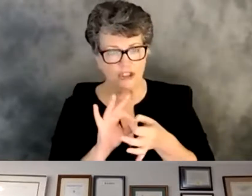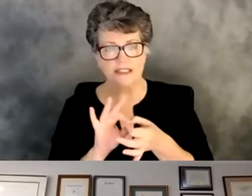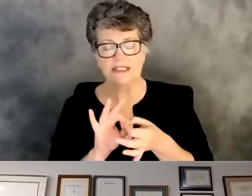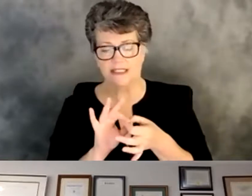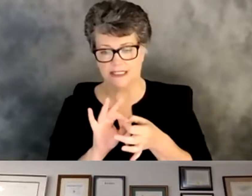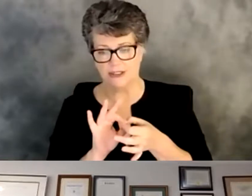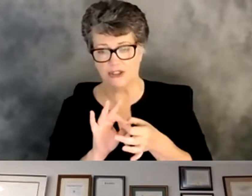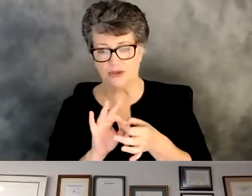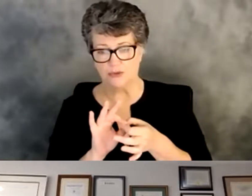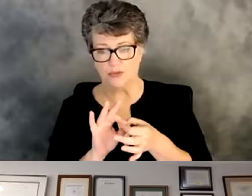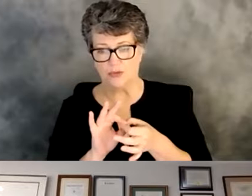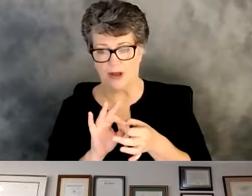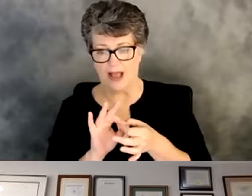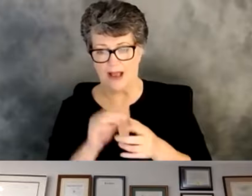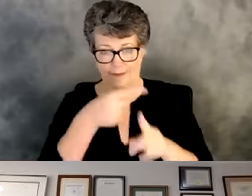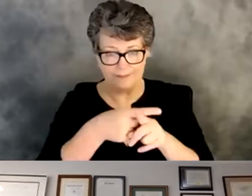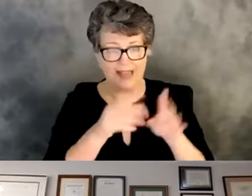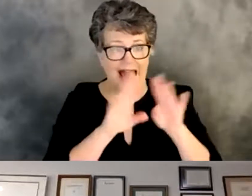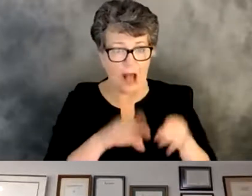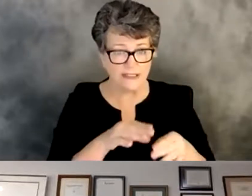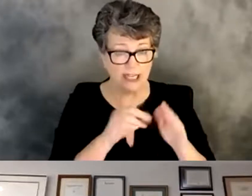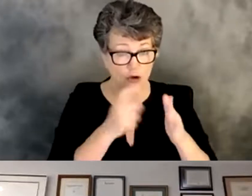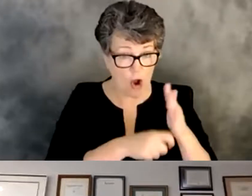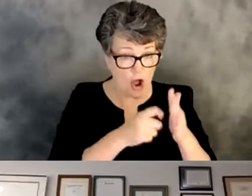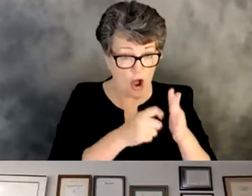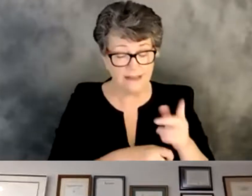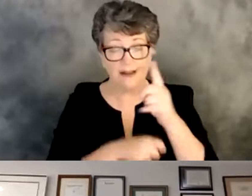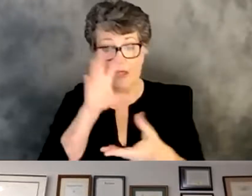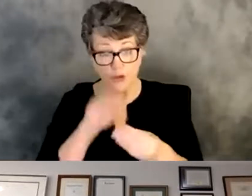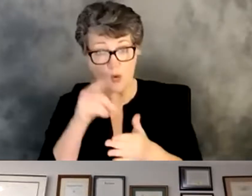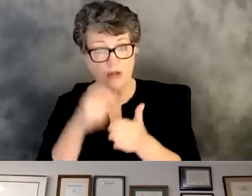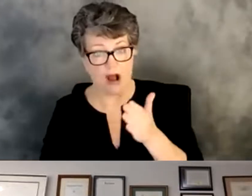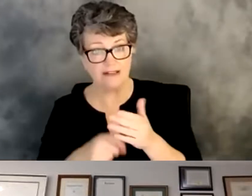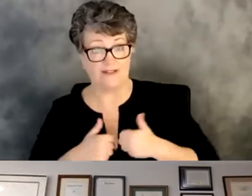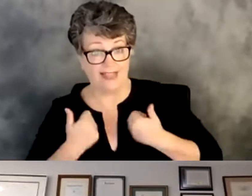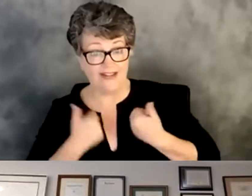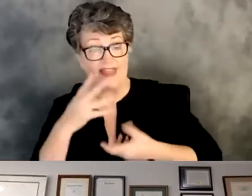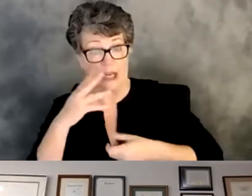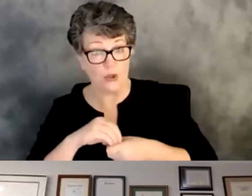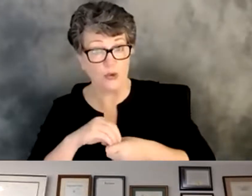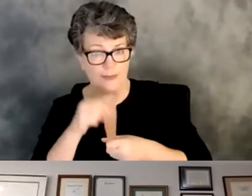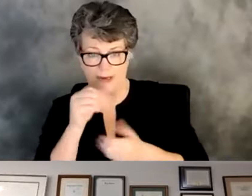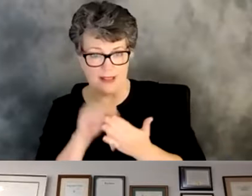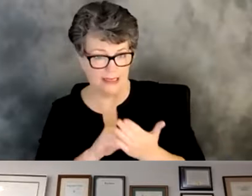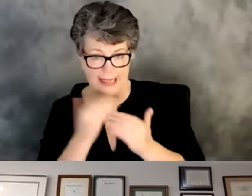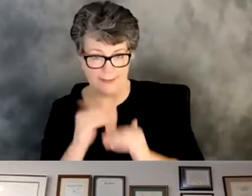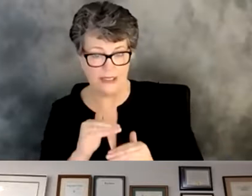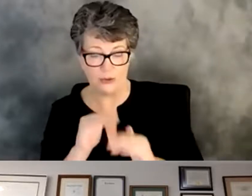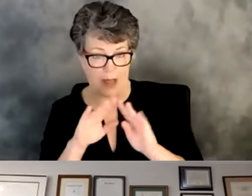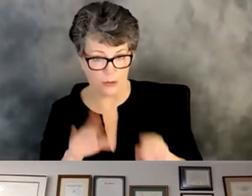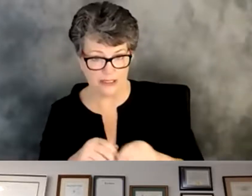the intersections of housing costs, the total costs of living, which include but are not limited to